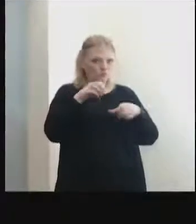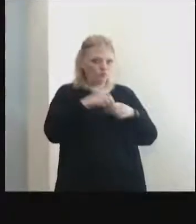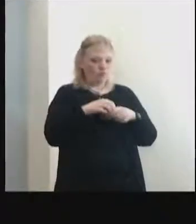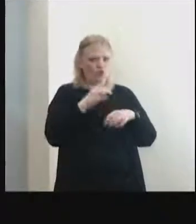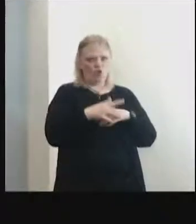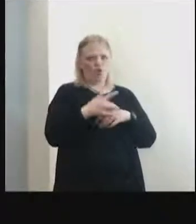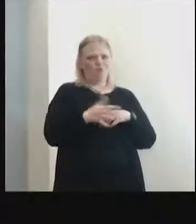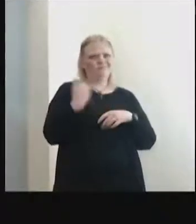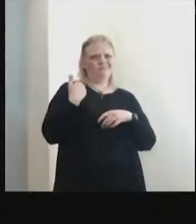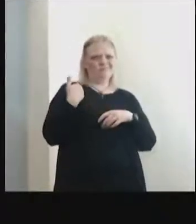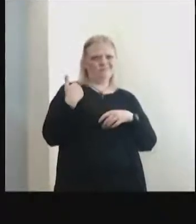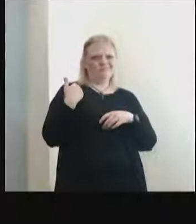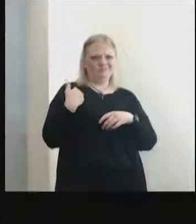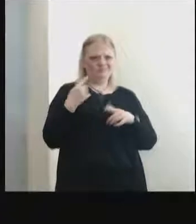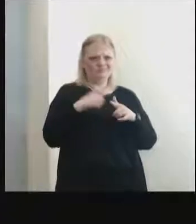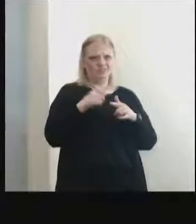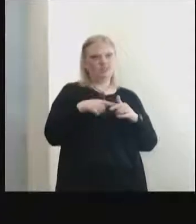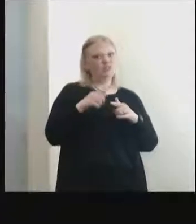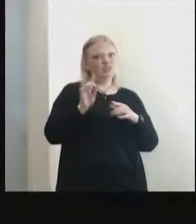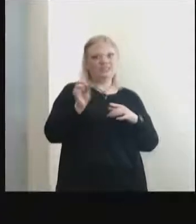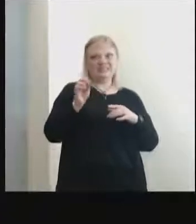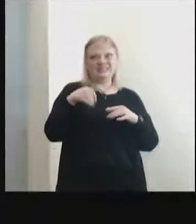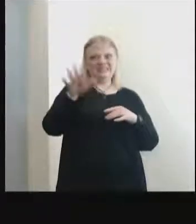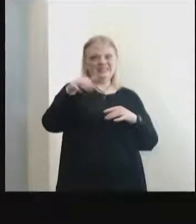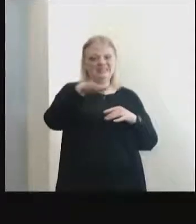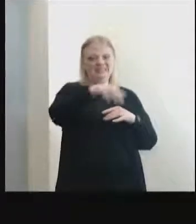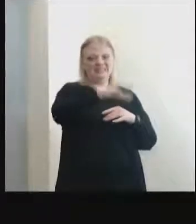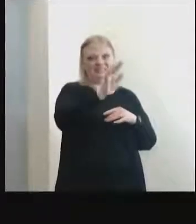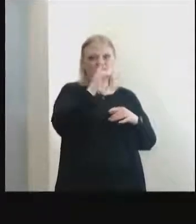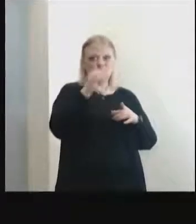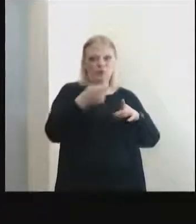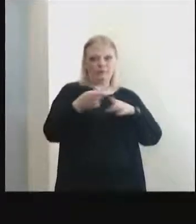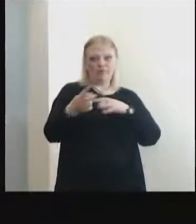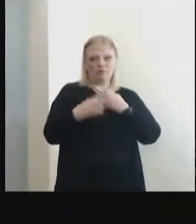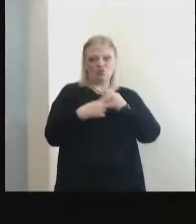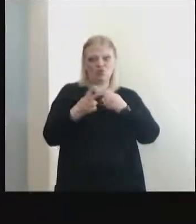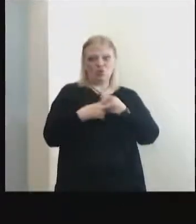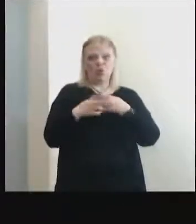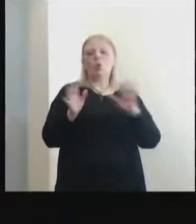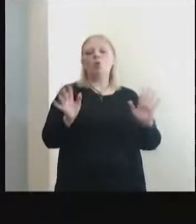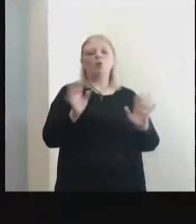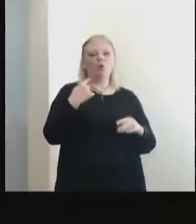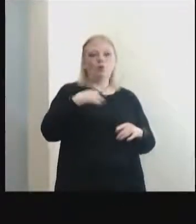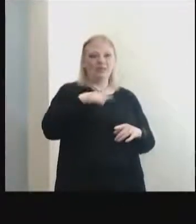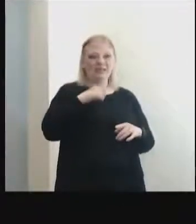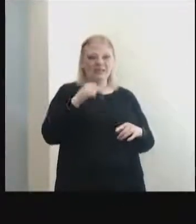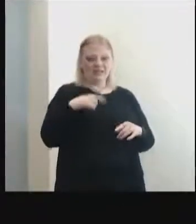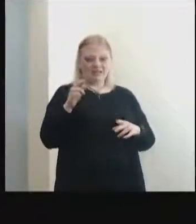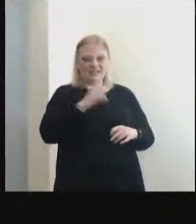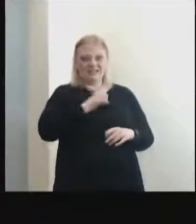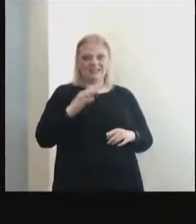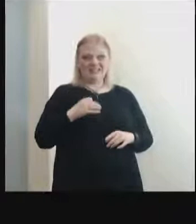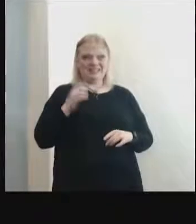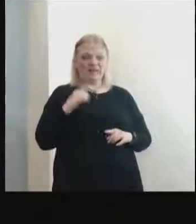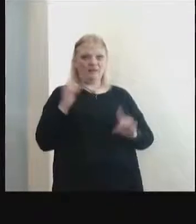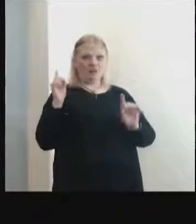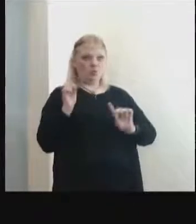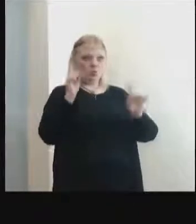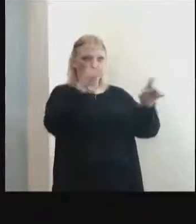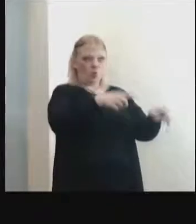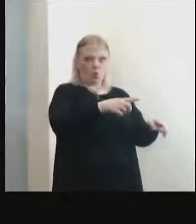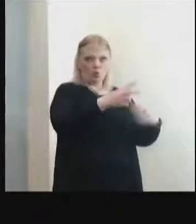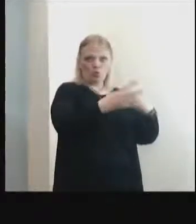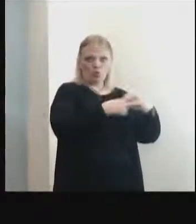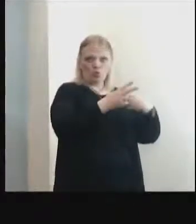had a lot of walk-ins, we had to send people back to our main storage facilities to get more doses for those clinics and then drive it back out to